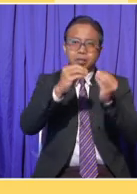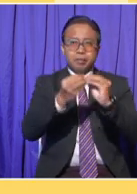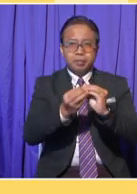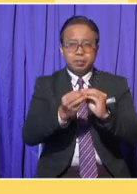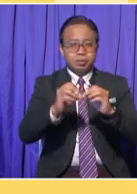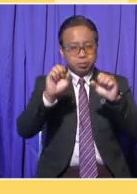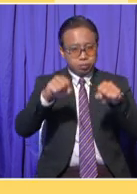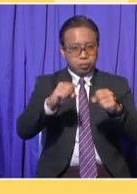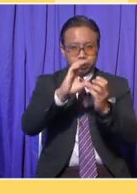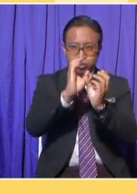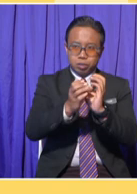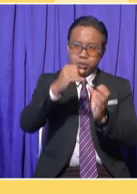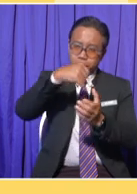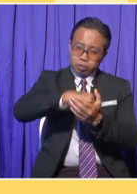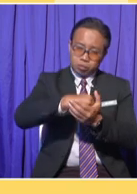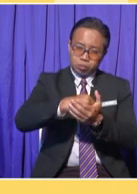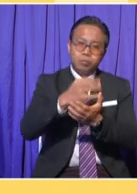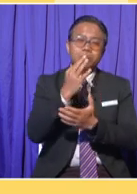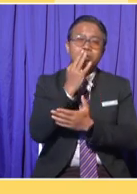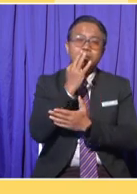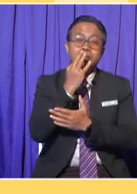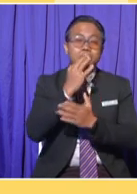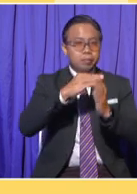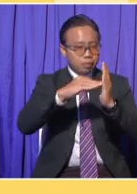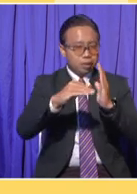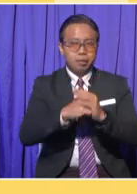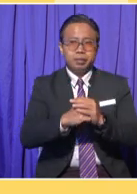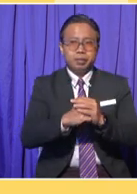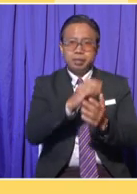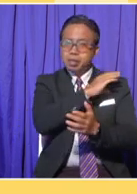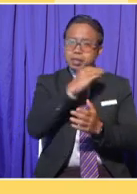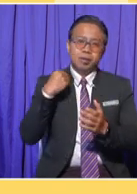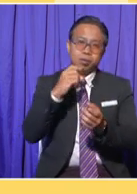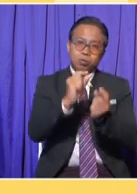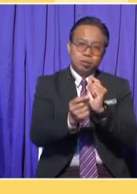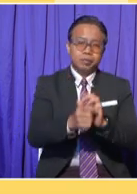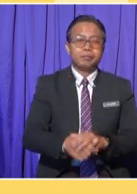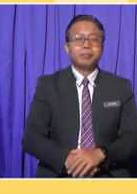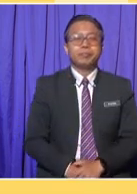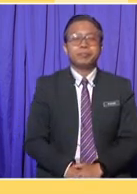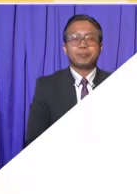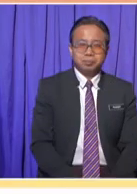be changed into improper fraction, and vice versa.